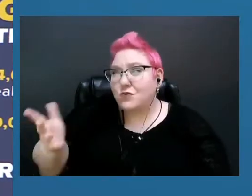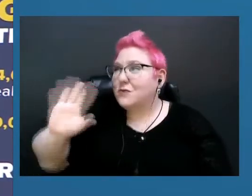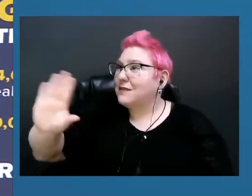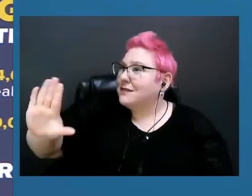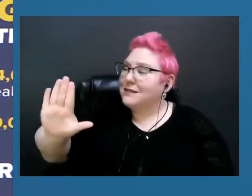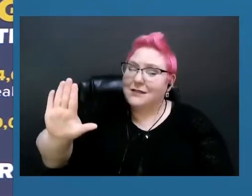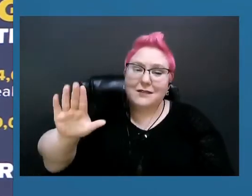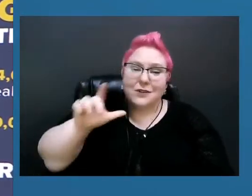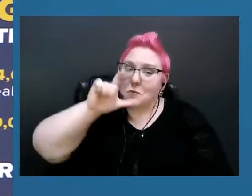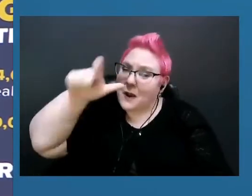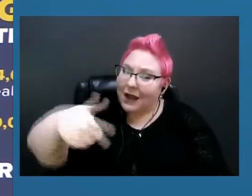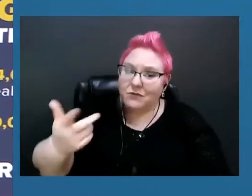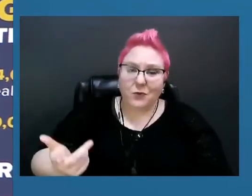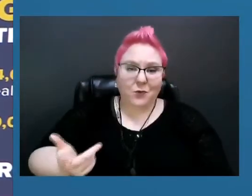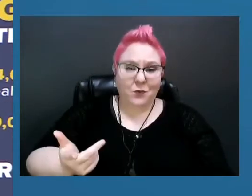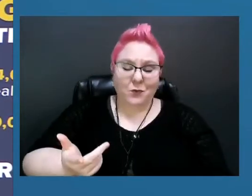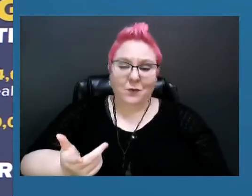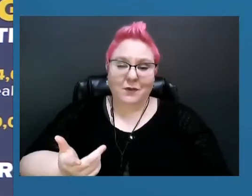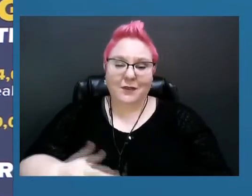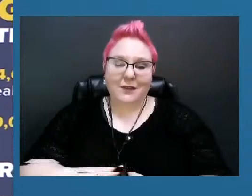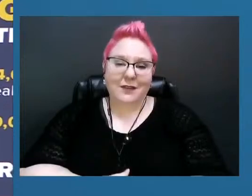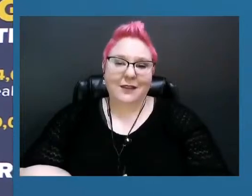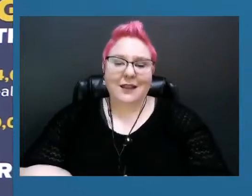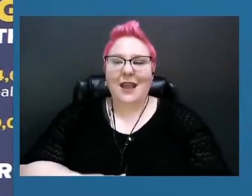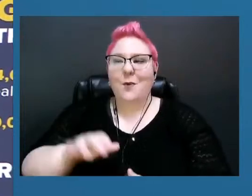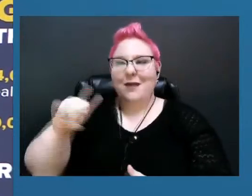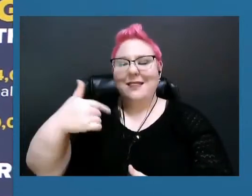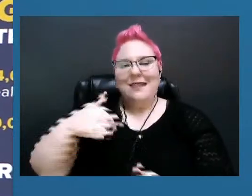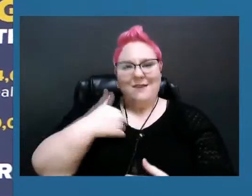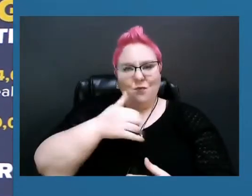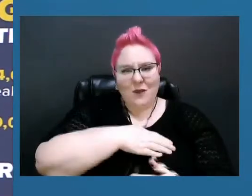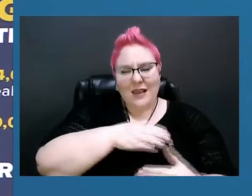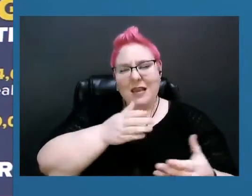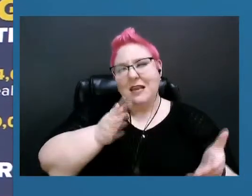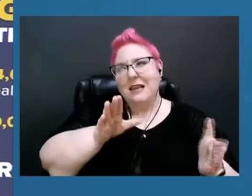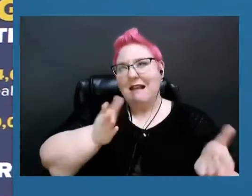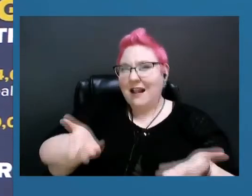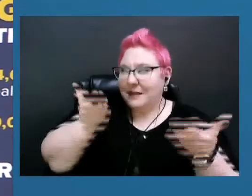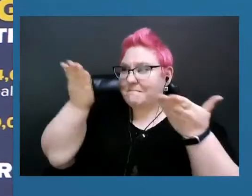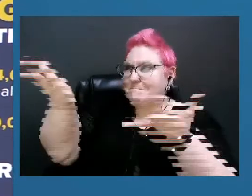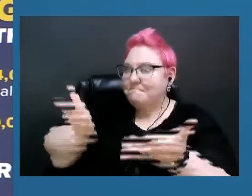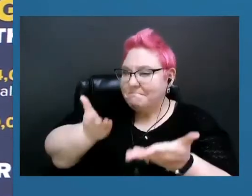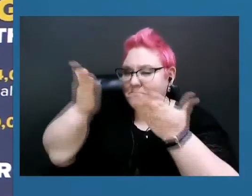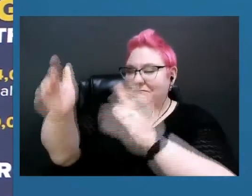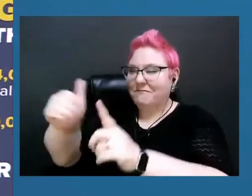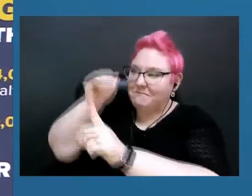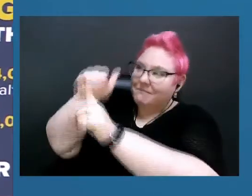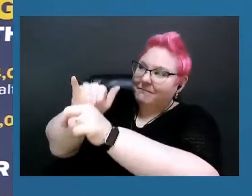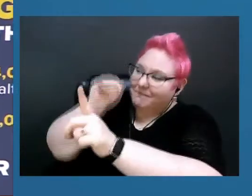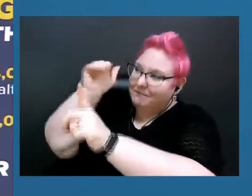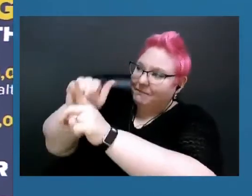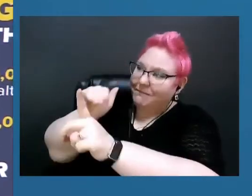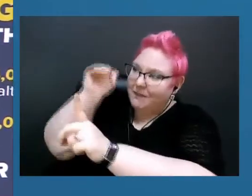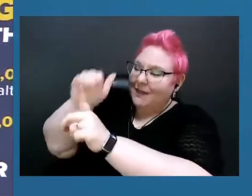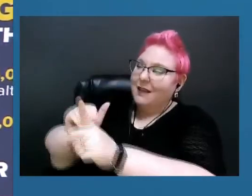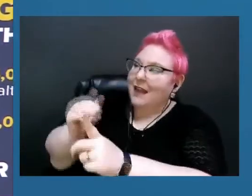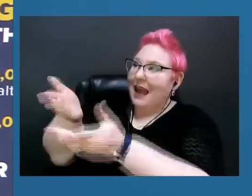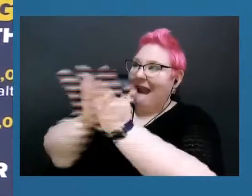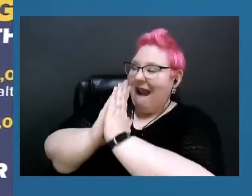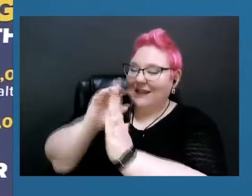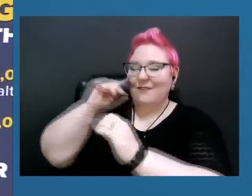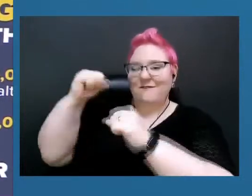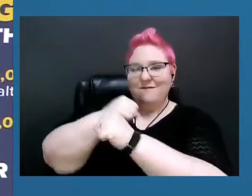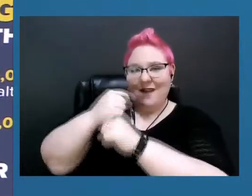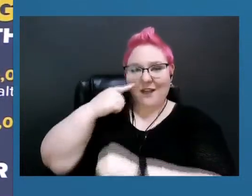that. And with that pressure and that message saying, fight for us because we deserve